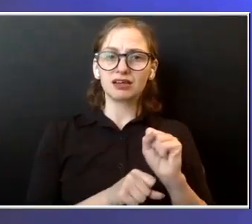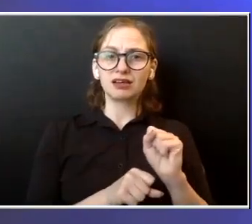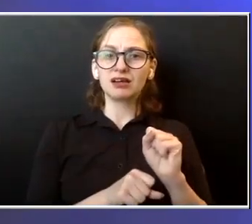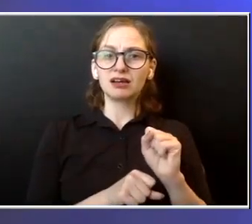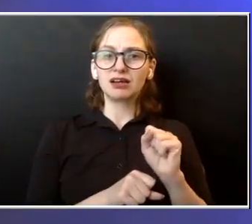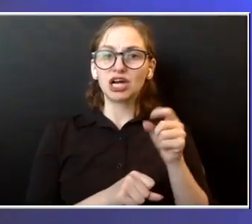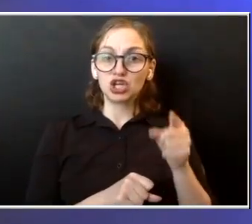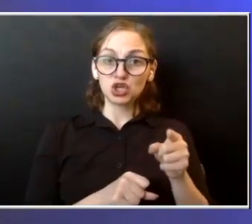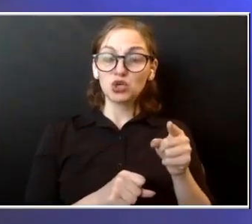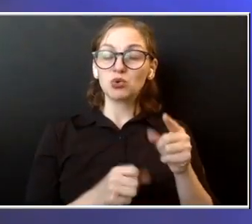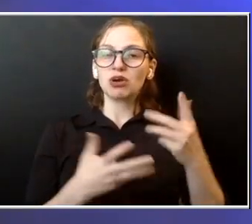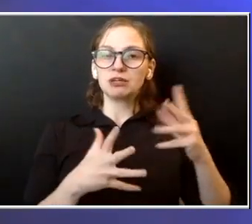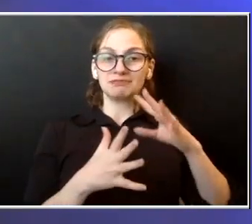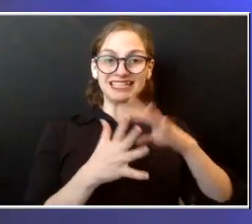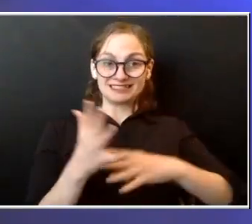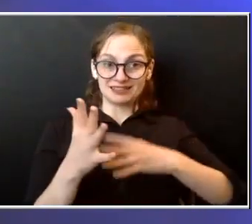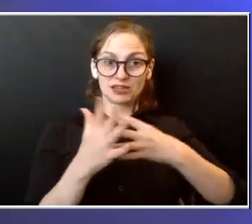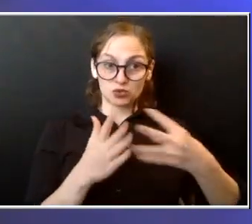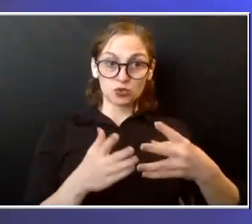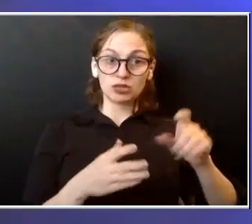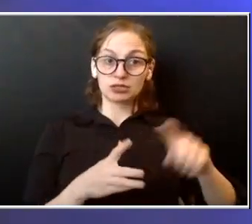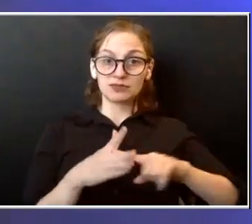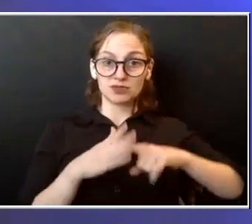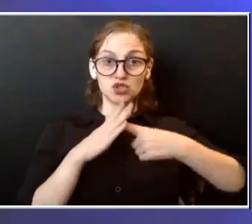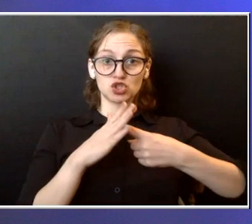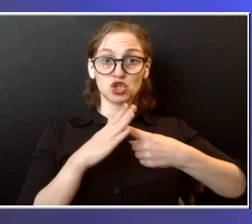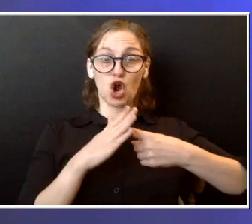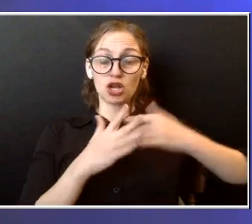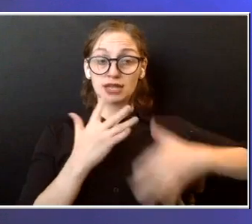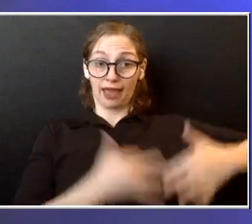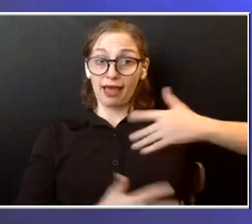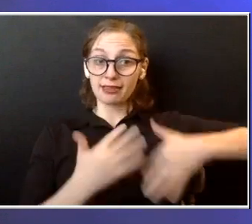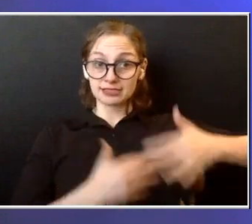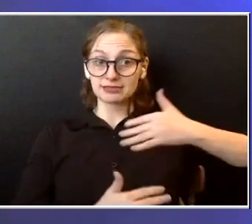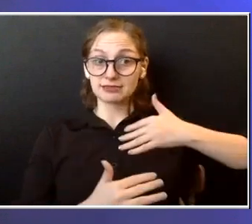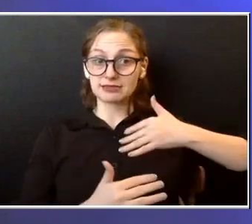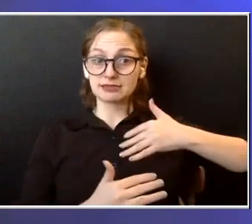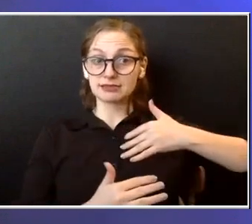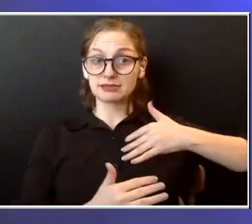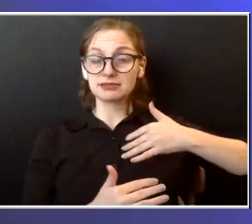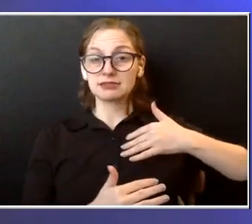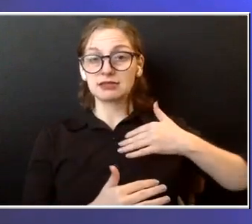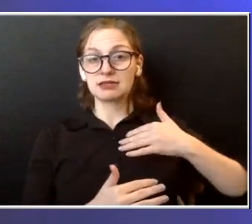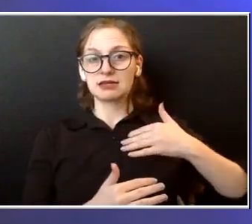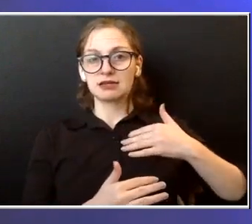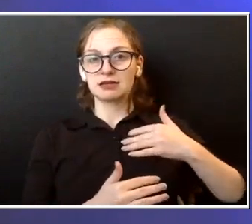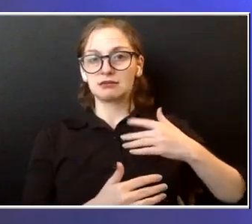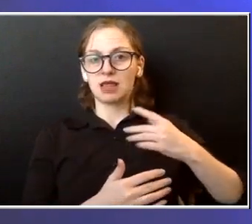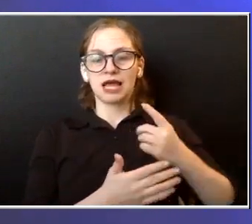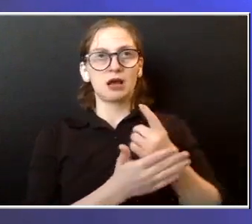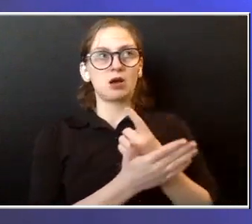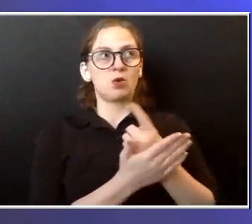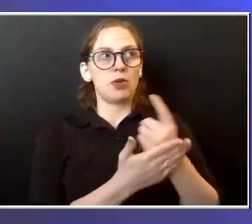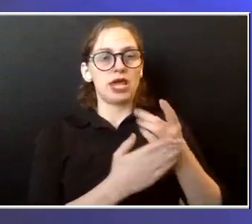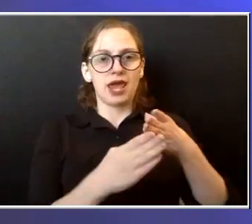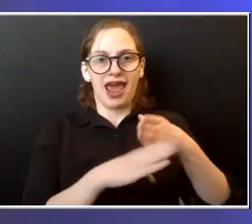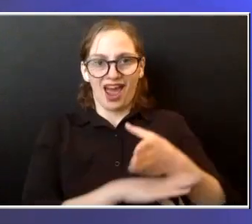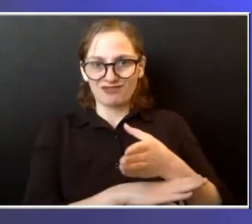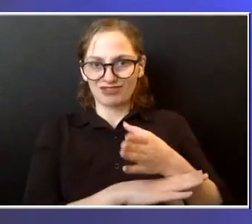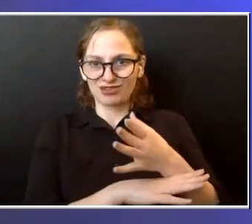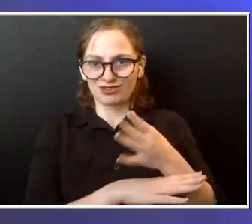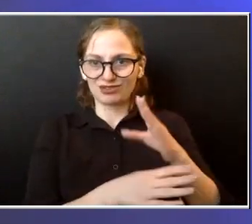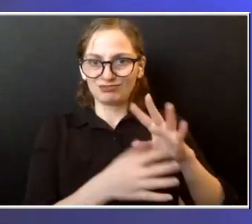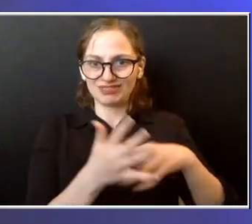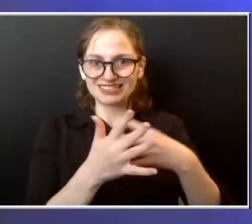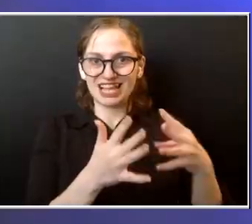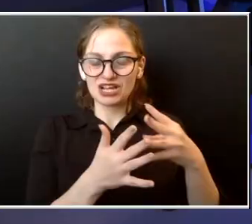begin dialysis and like a week after we were scheduled for surgery. So it was like My so GFR